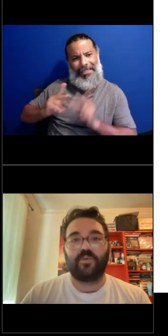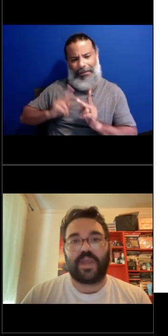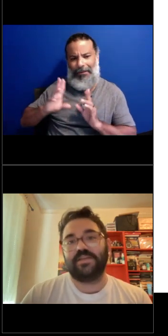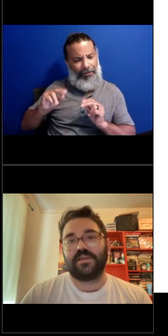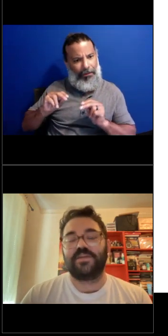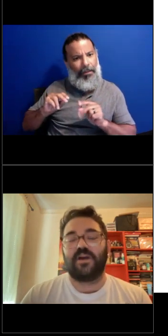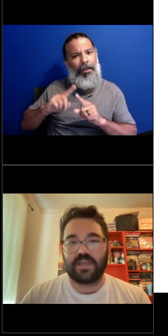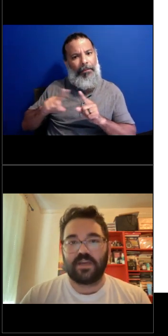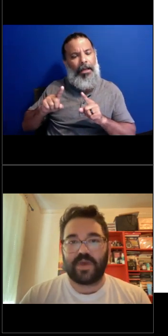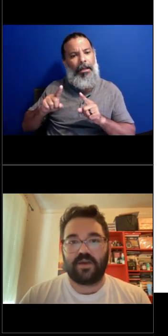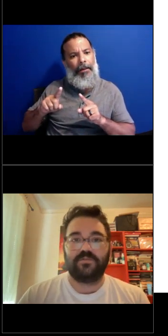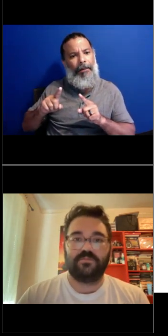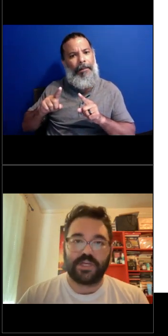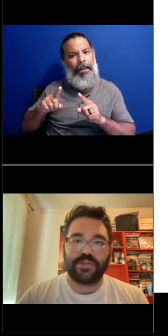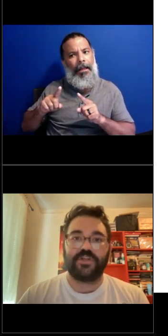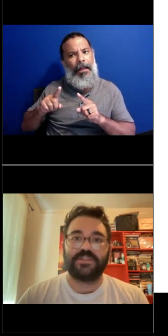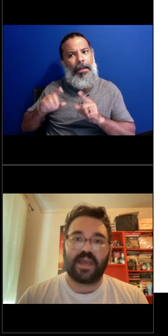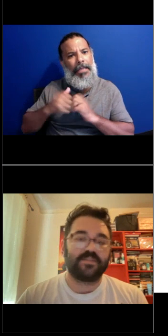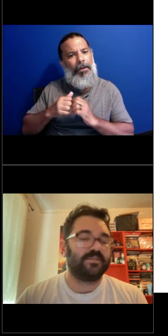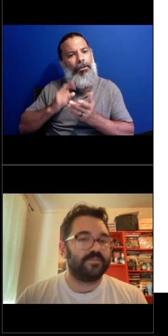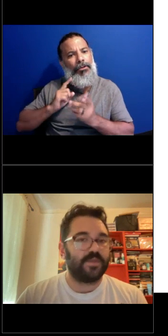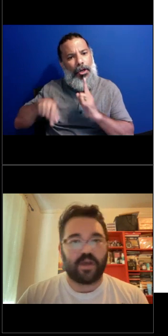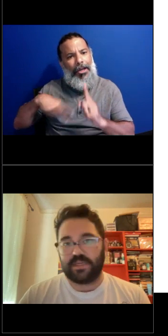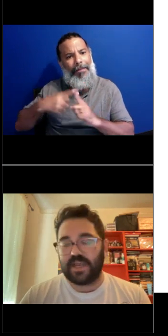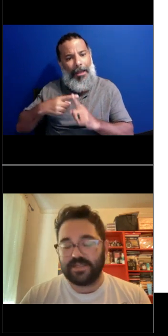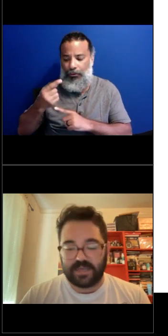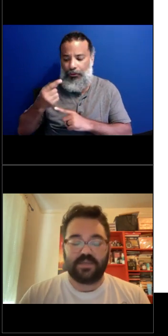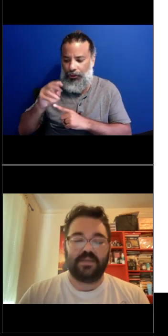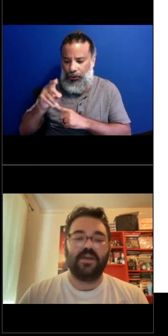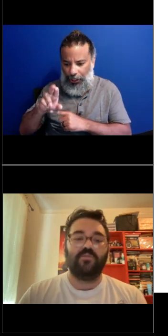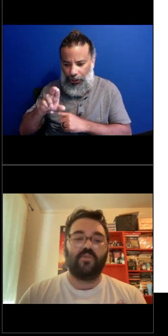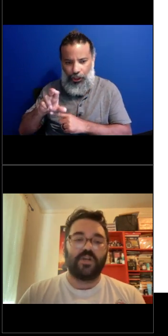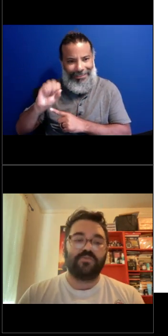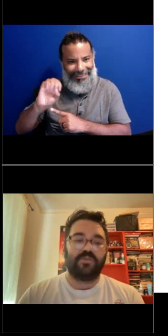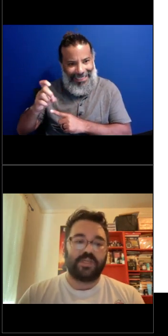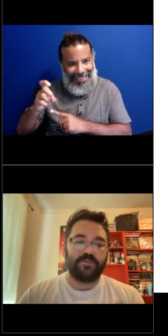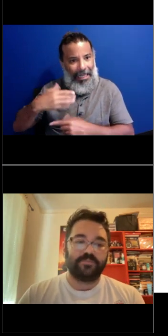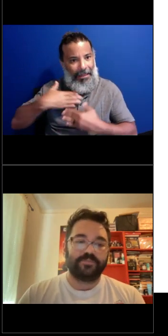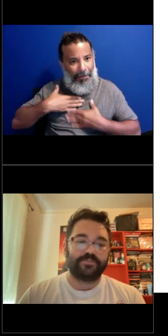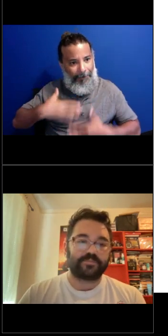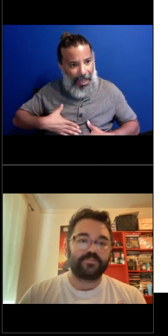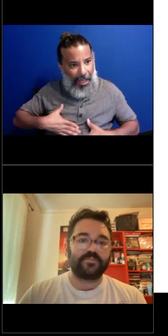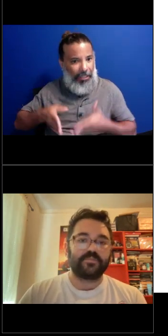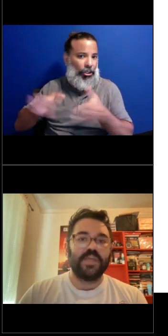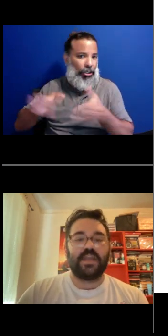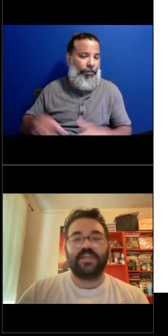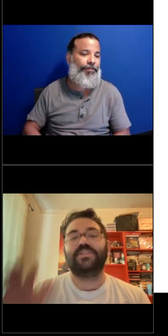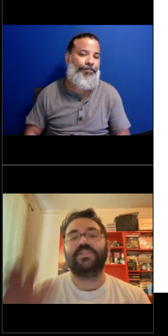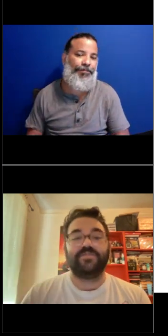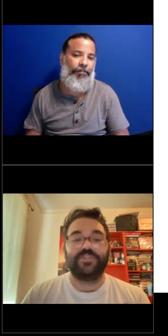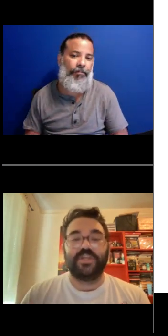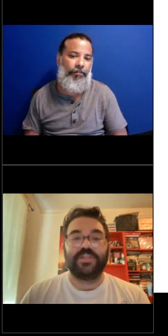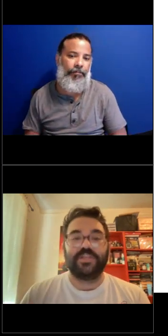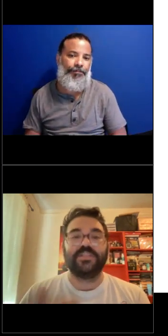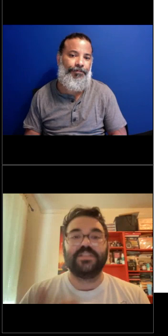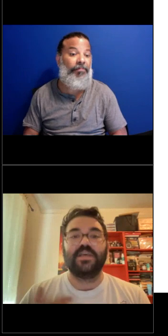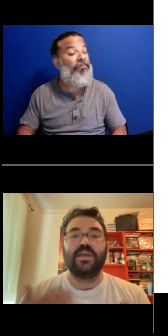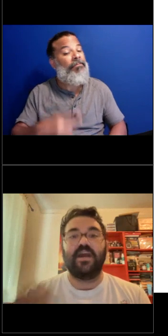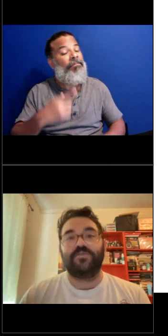They are ways of talking about gender, sex, the body, identity more generally. And I should say, if